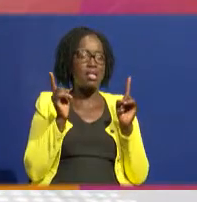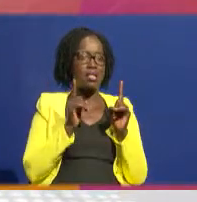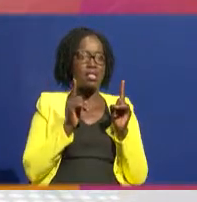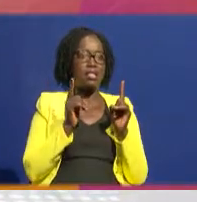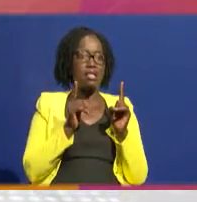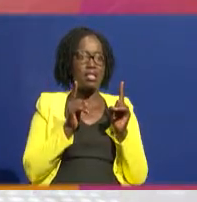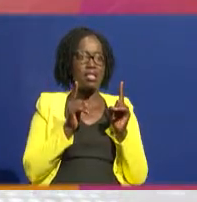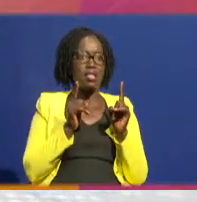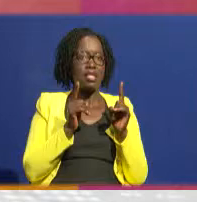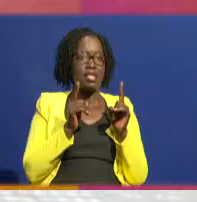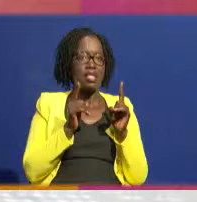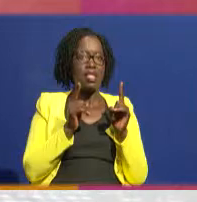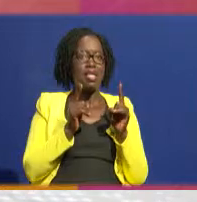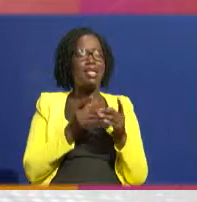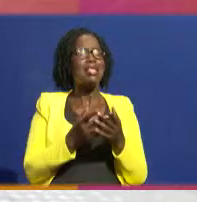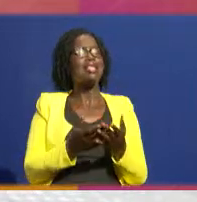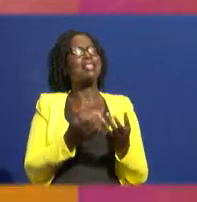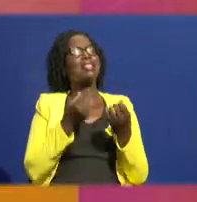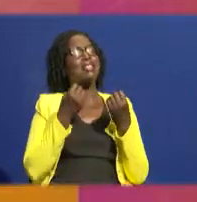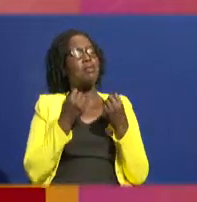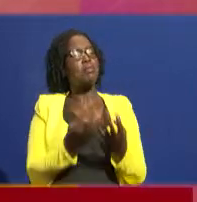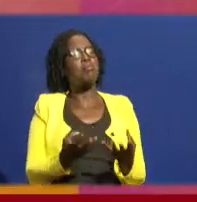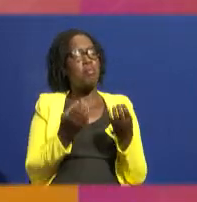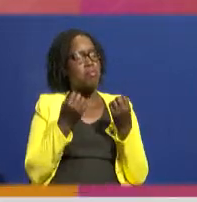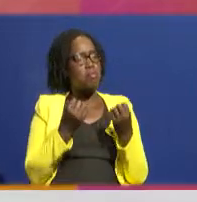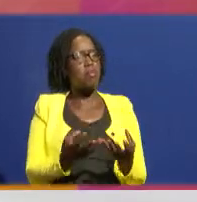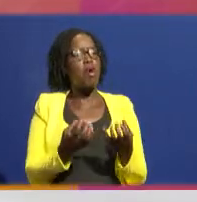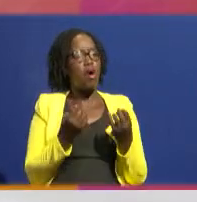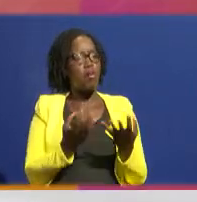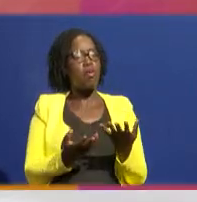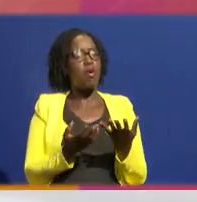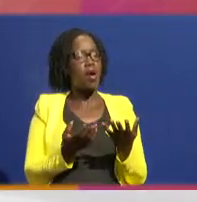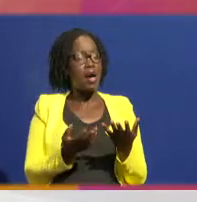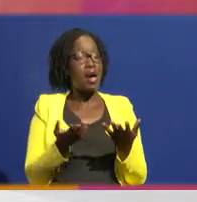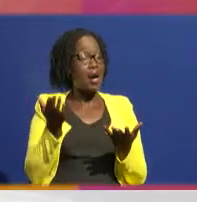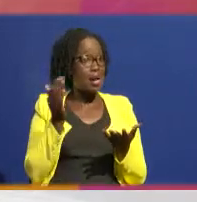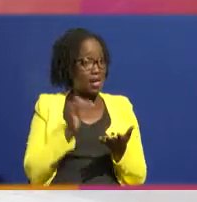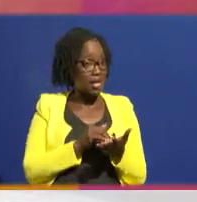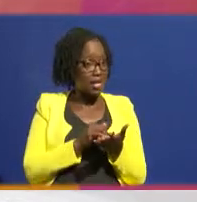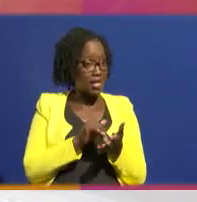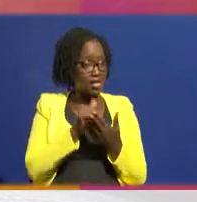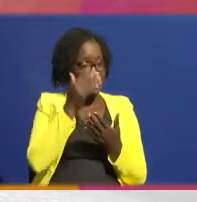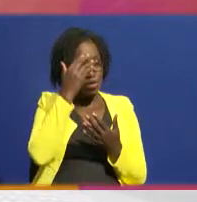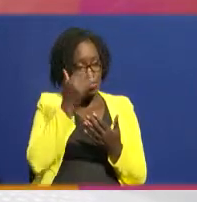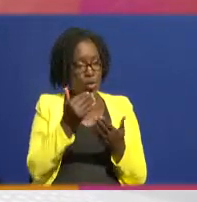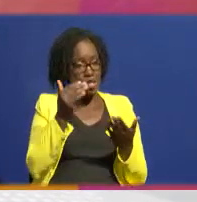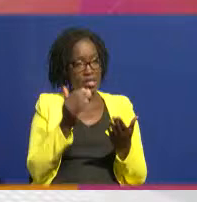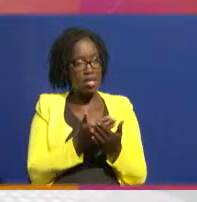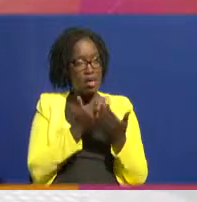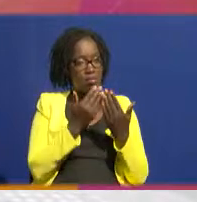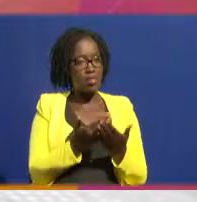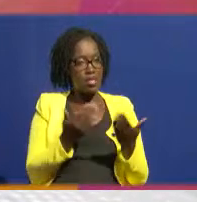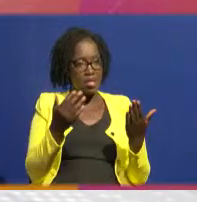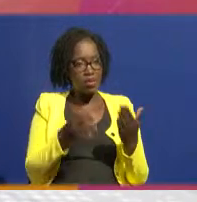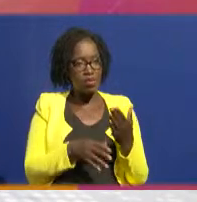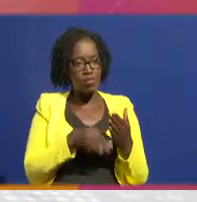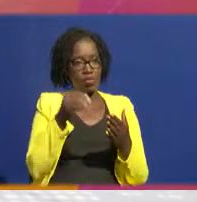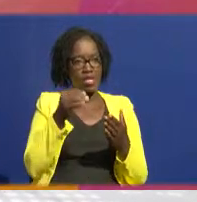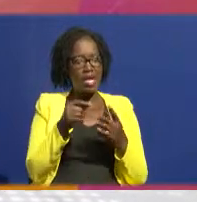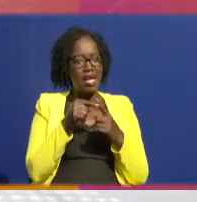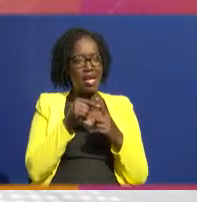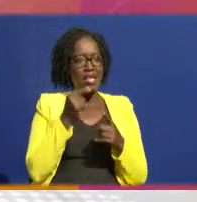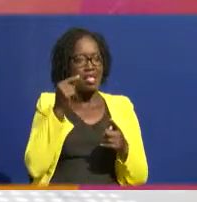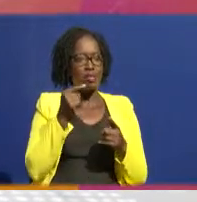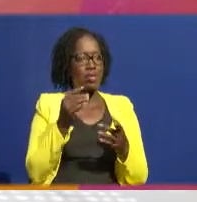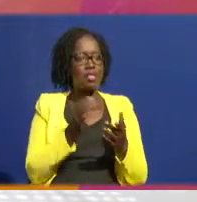it is quite rampant. I'll say it again, and that is why we are having our kids, some of the kids, we are finding them murdered